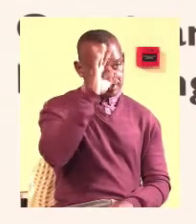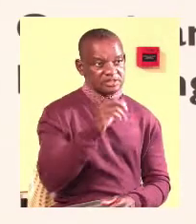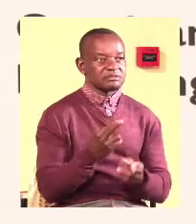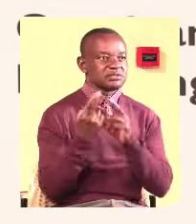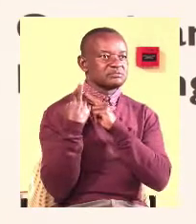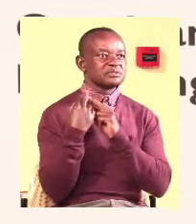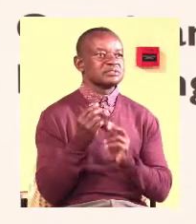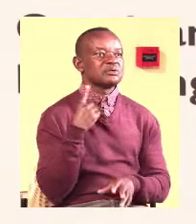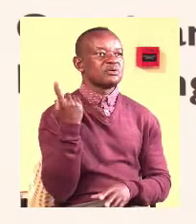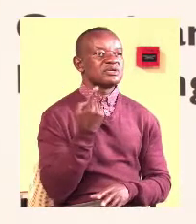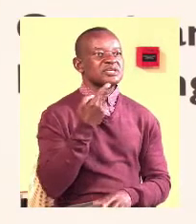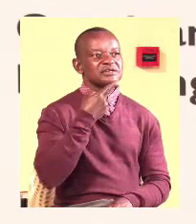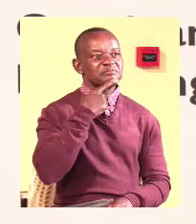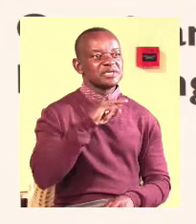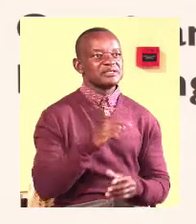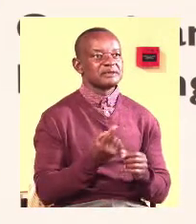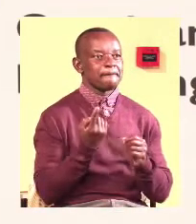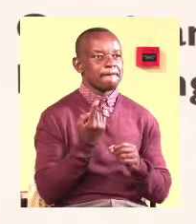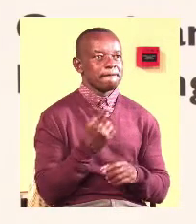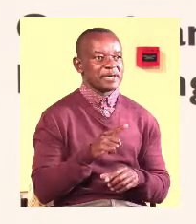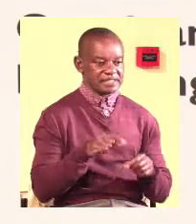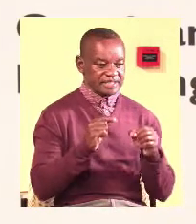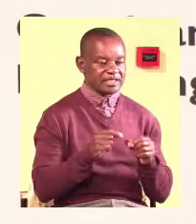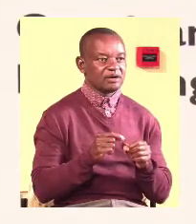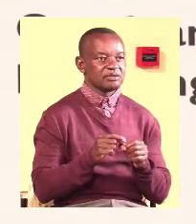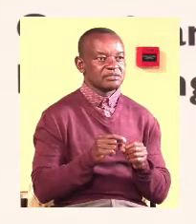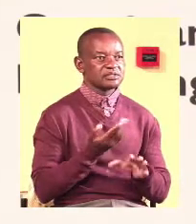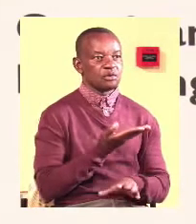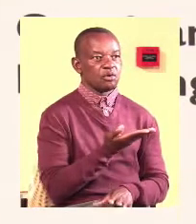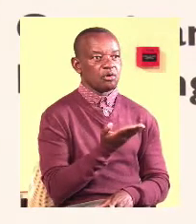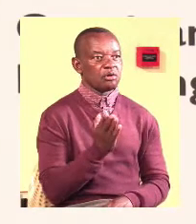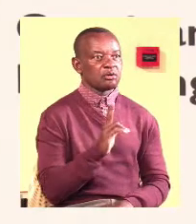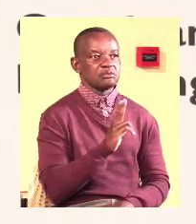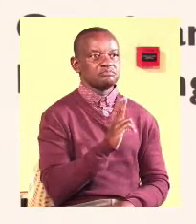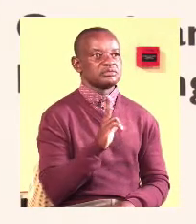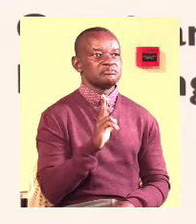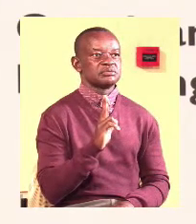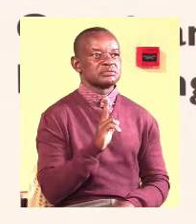modern policing states that it has to be everyone's responsibility.